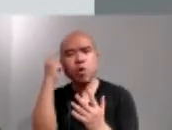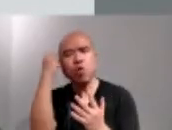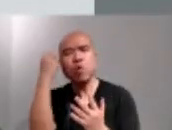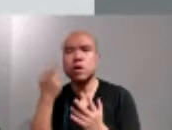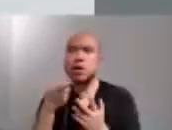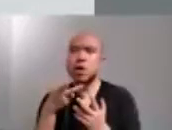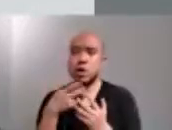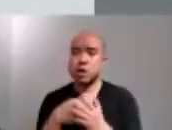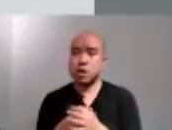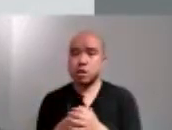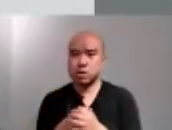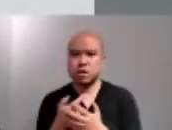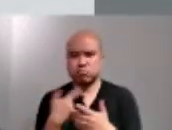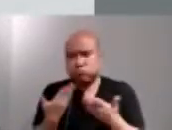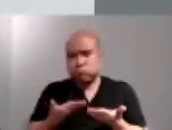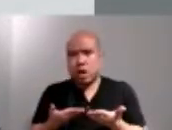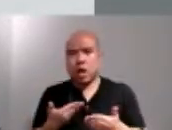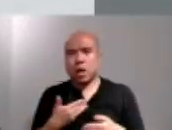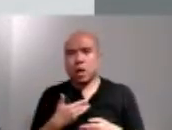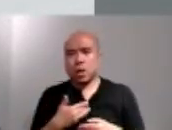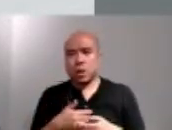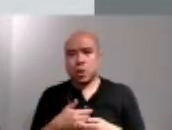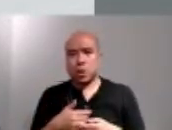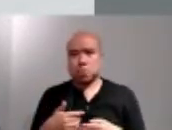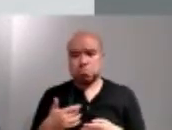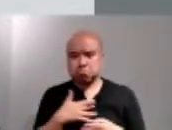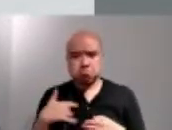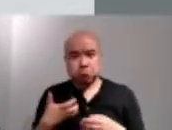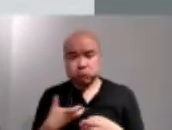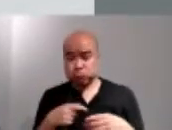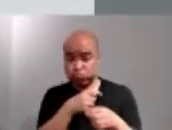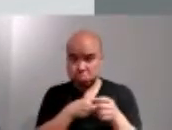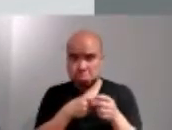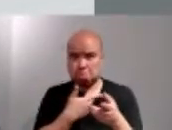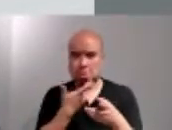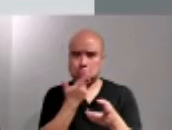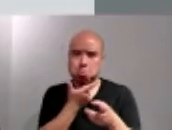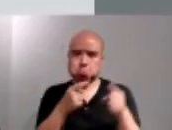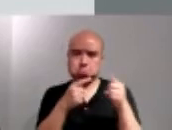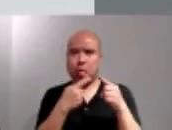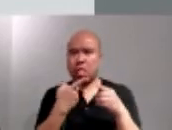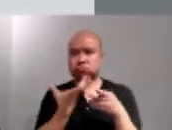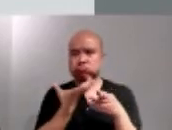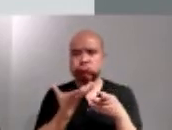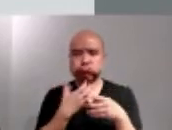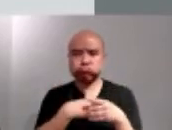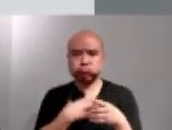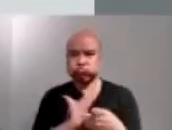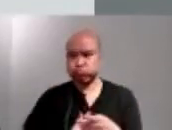especially in the early stage of the business. Thus, the entrepreneur himself or